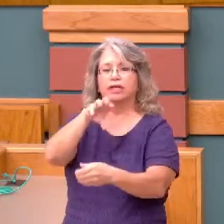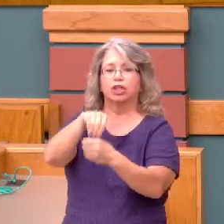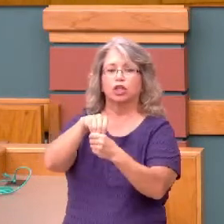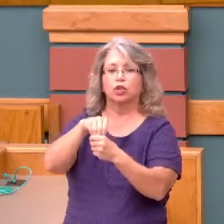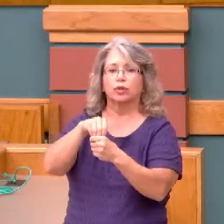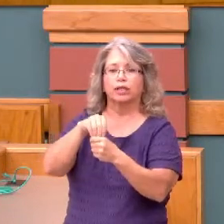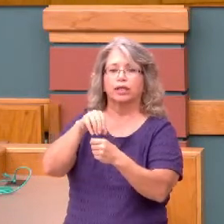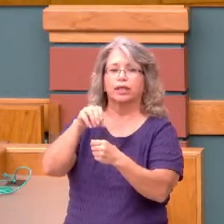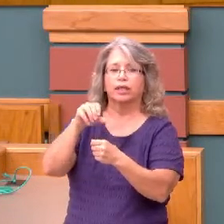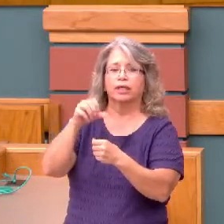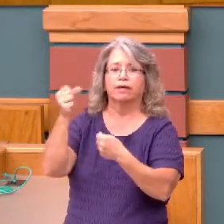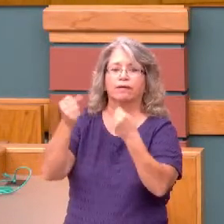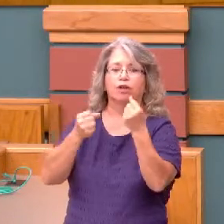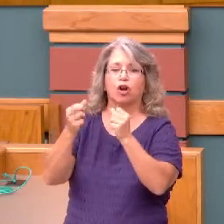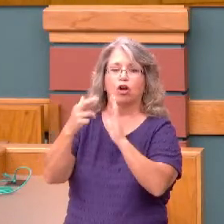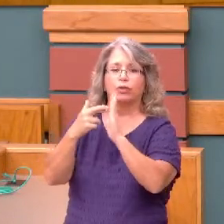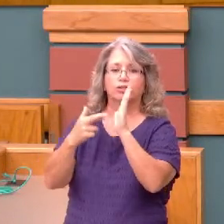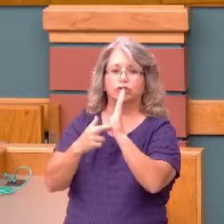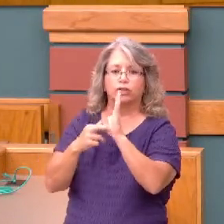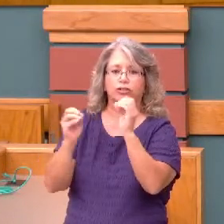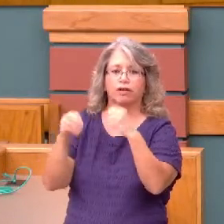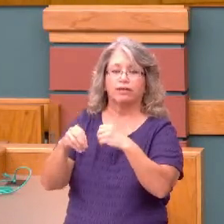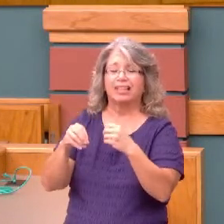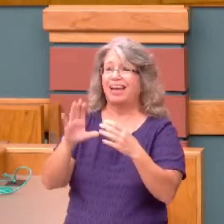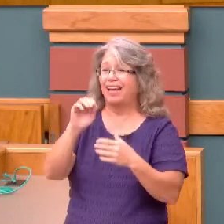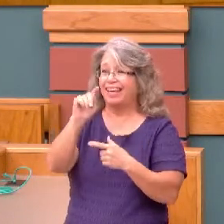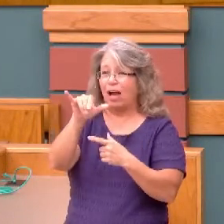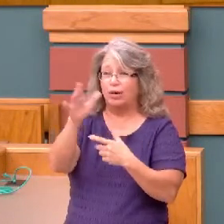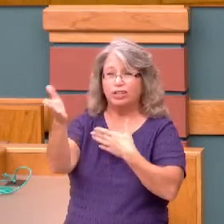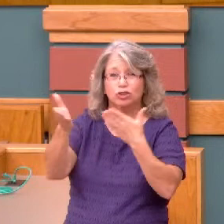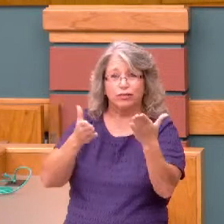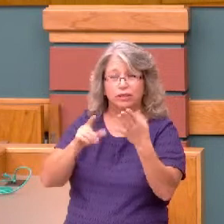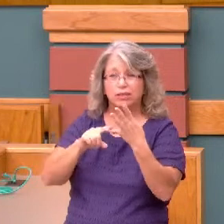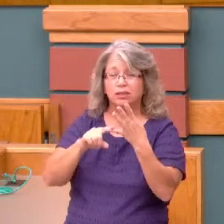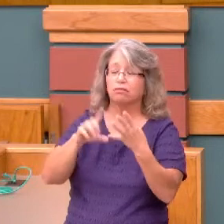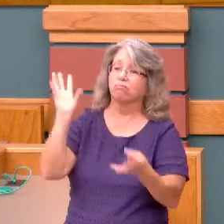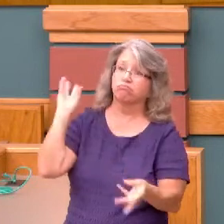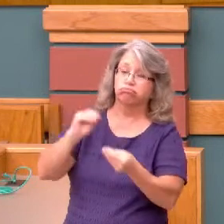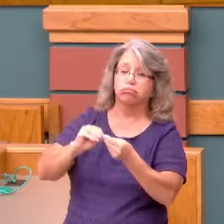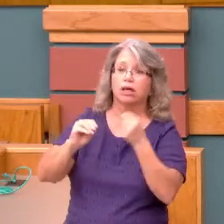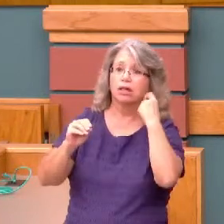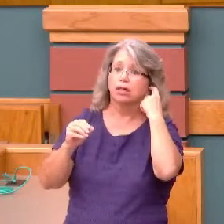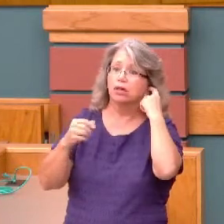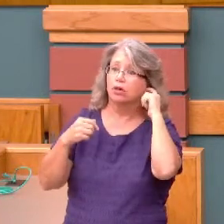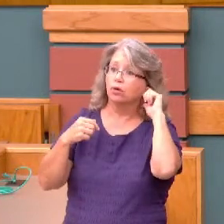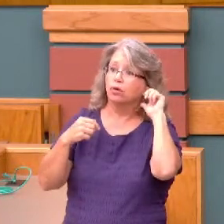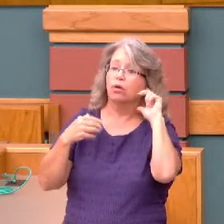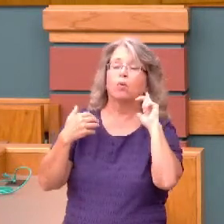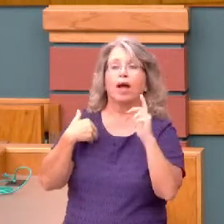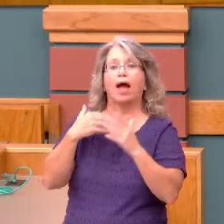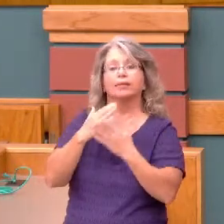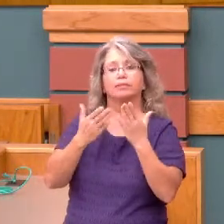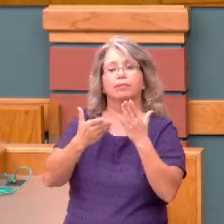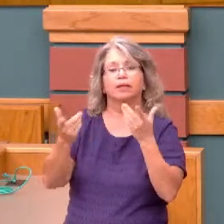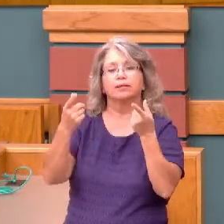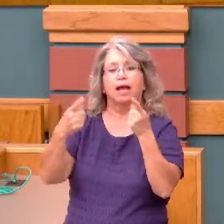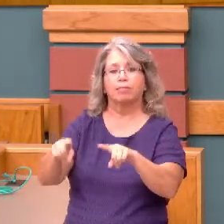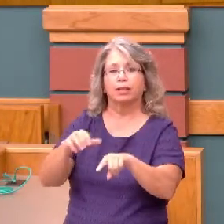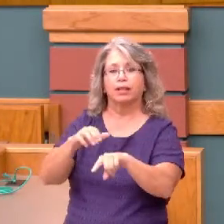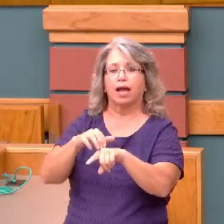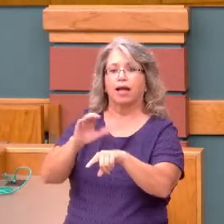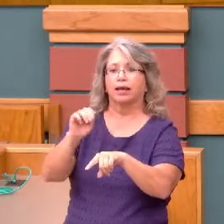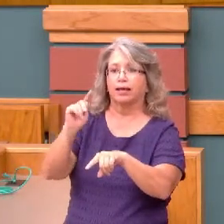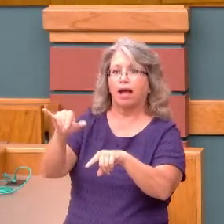registration office. And when I say county services, I mean we've had some developments today at the county courthouse regarding our workforce